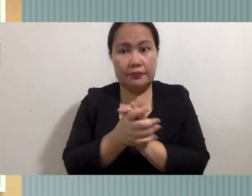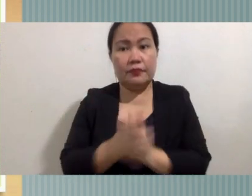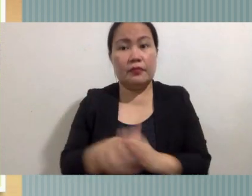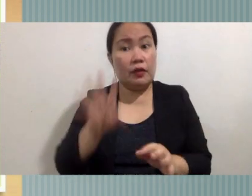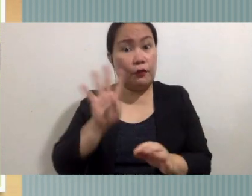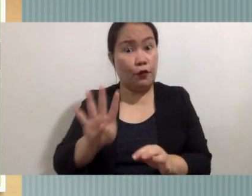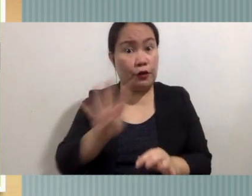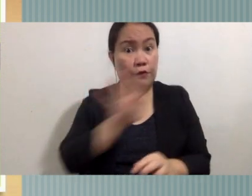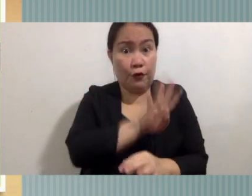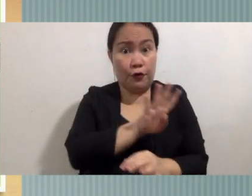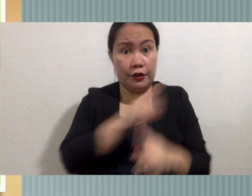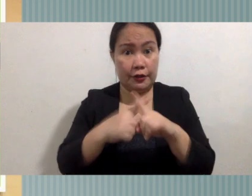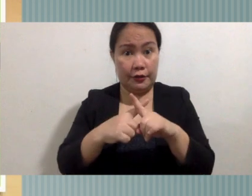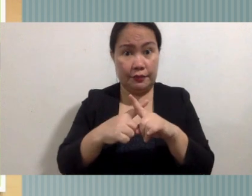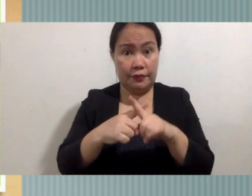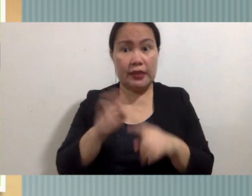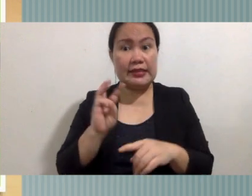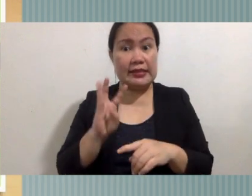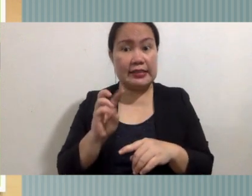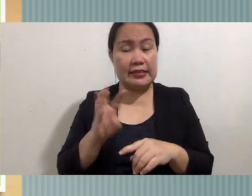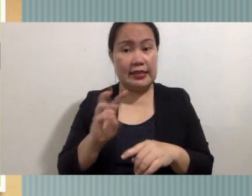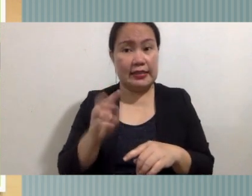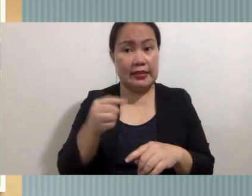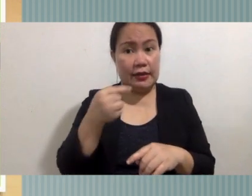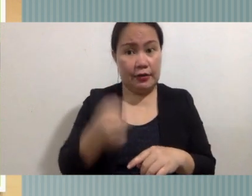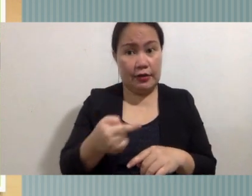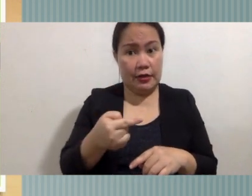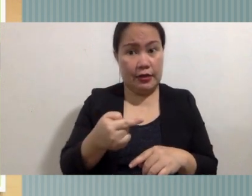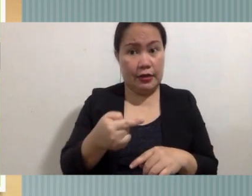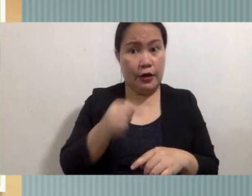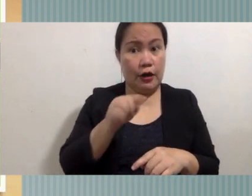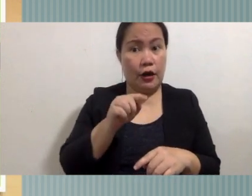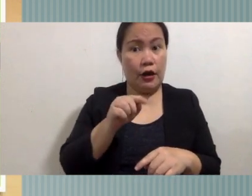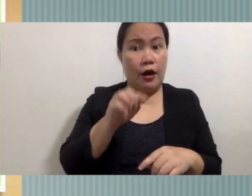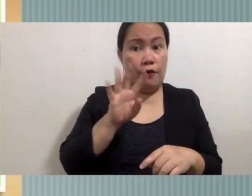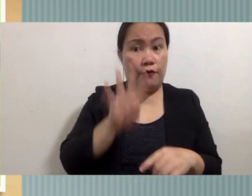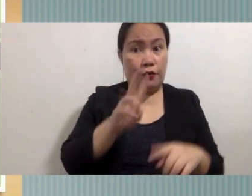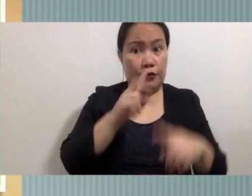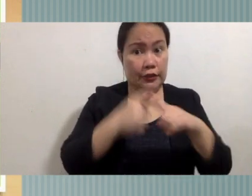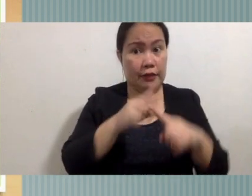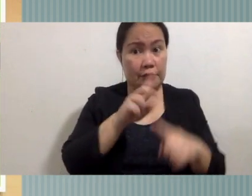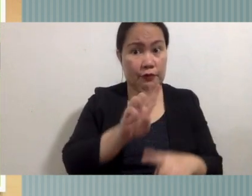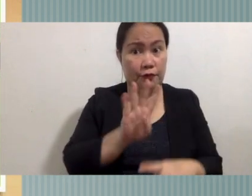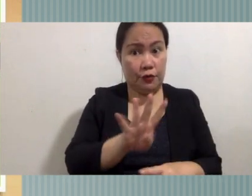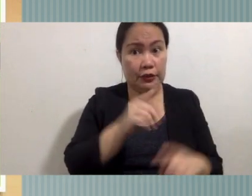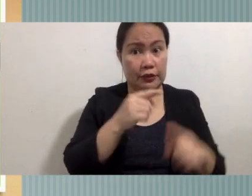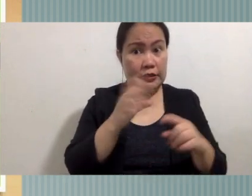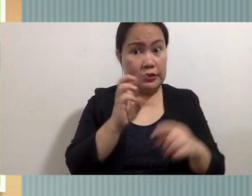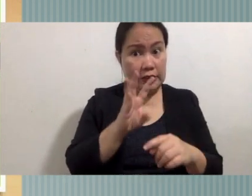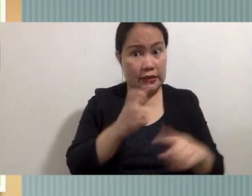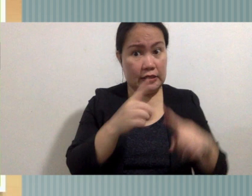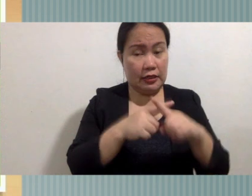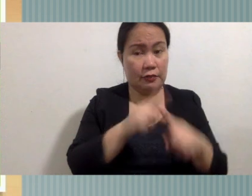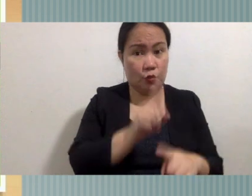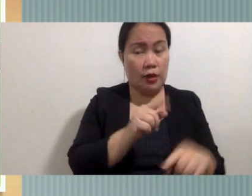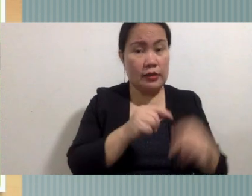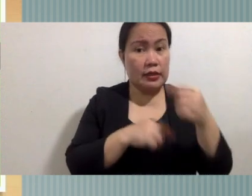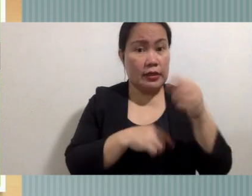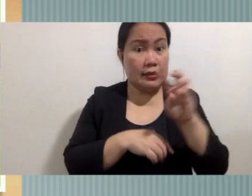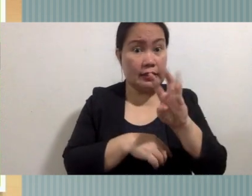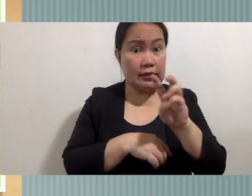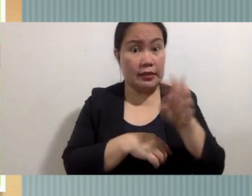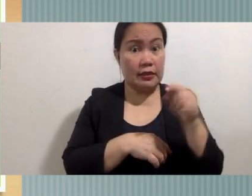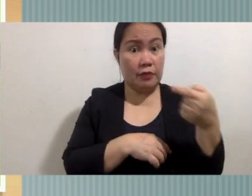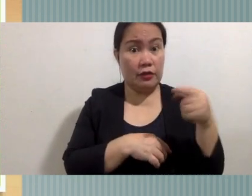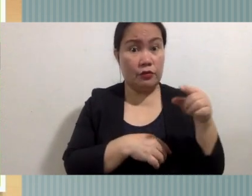So we will have 4 squared, which is 16, and then 4 times 4, that is 16, times 1, that is 16. So